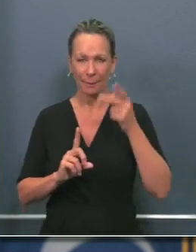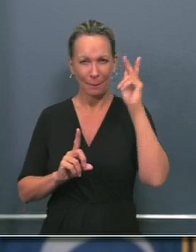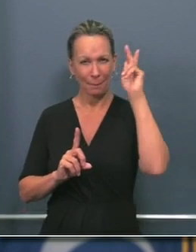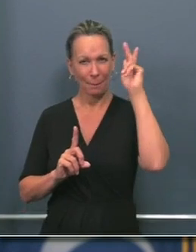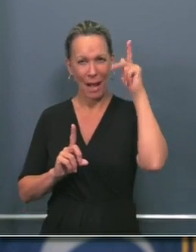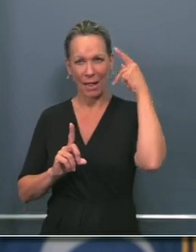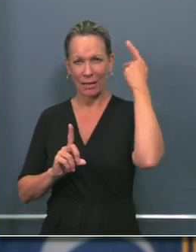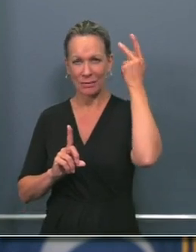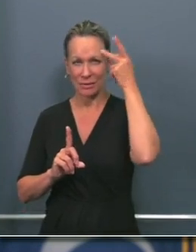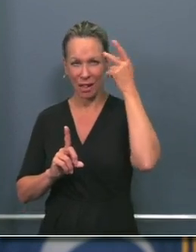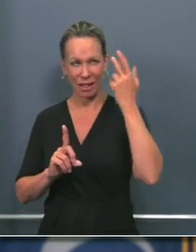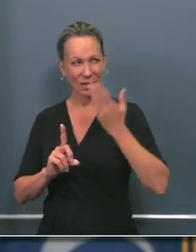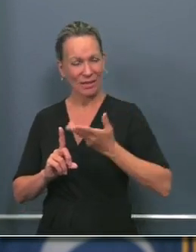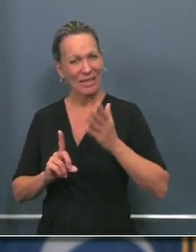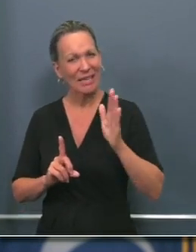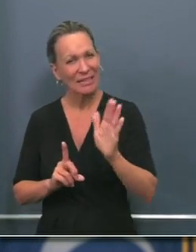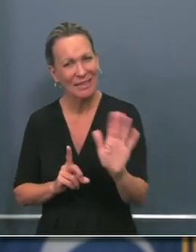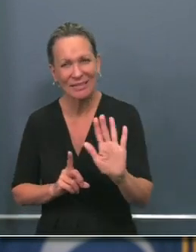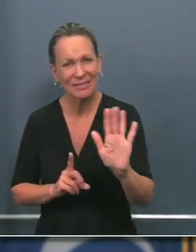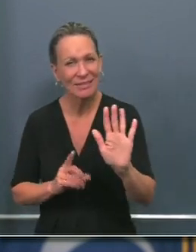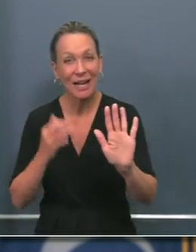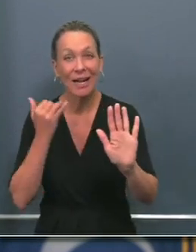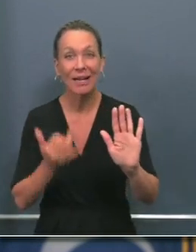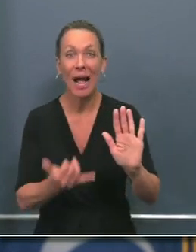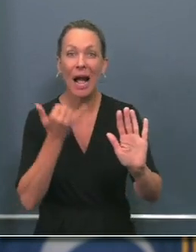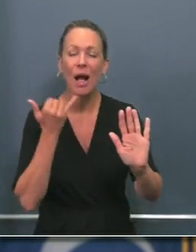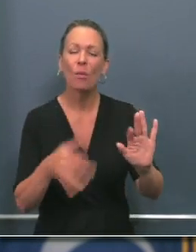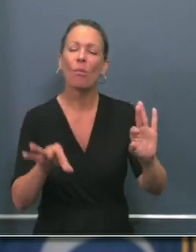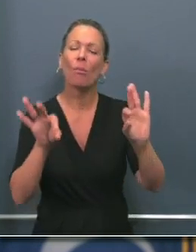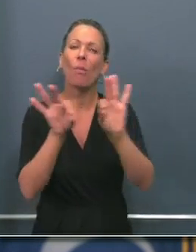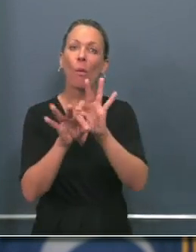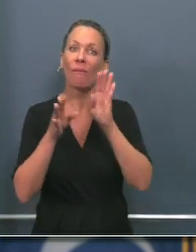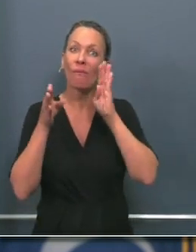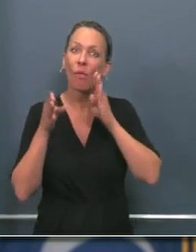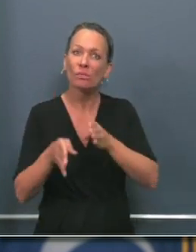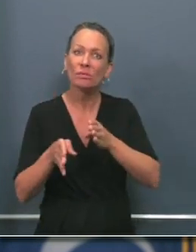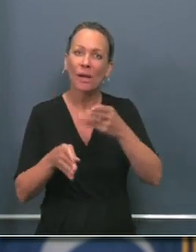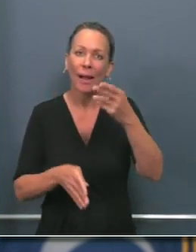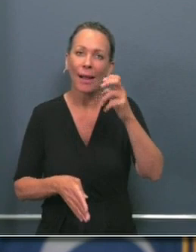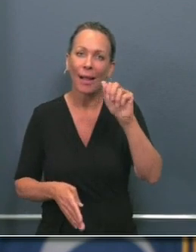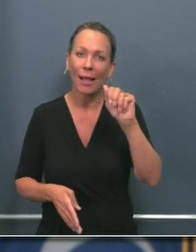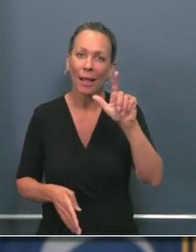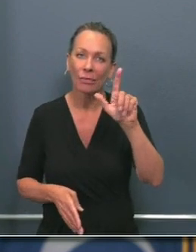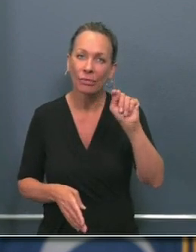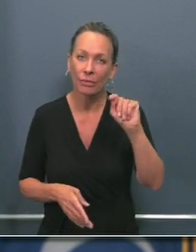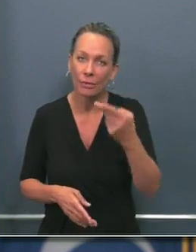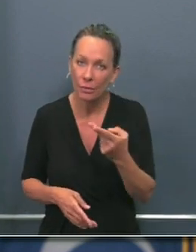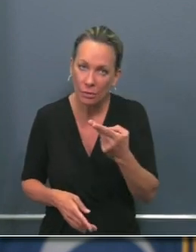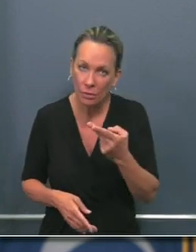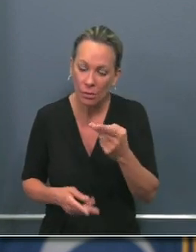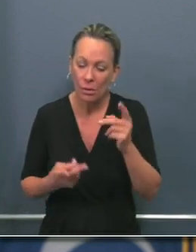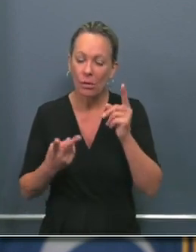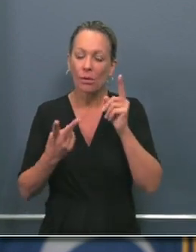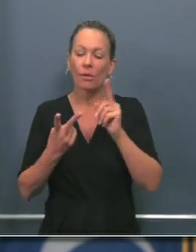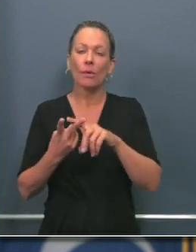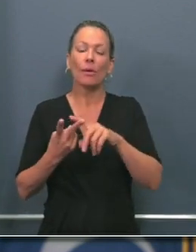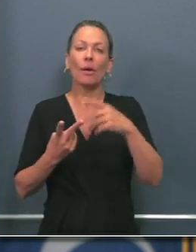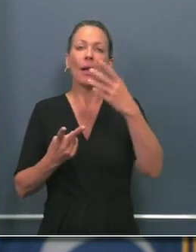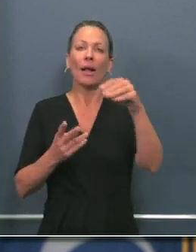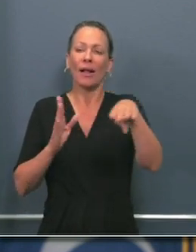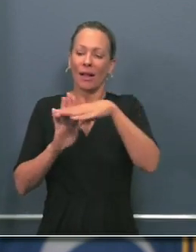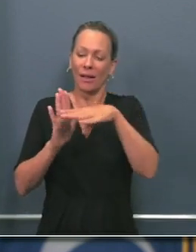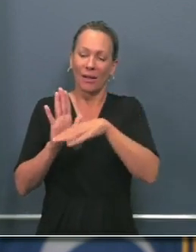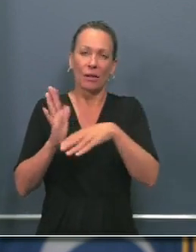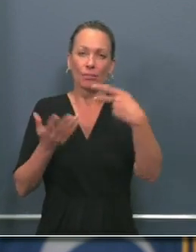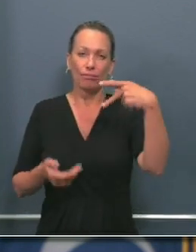and it's an issue on the basis of principle that we advanced it here in the state of California, and I hope and encourage others to consider the same, and